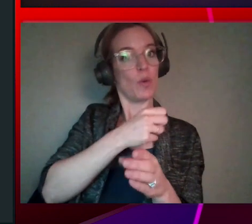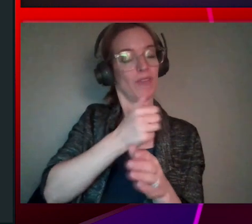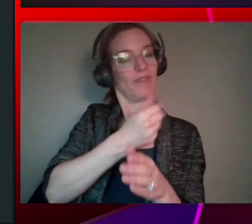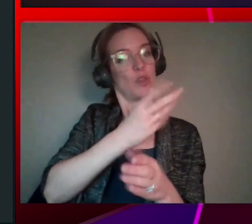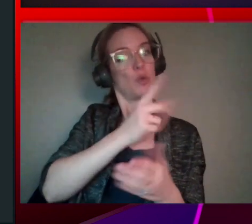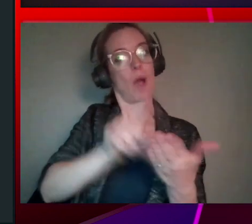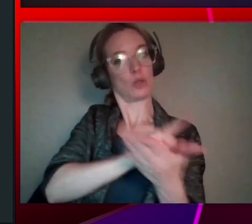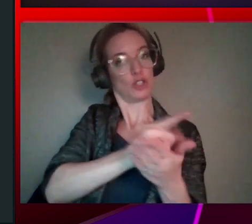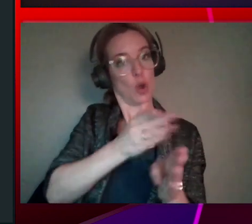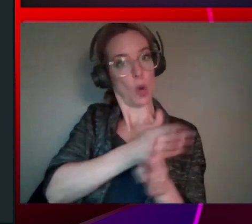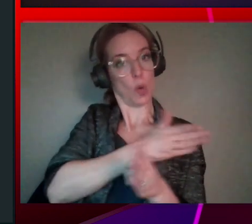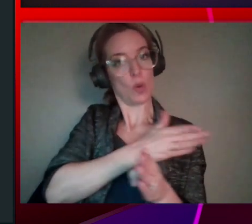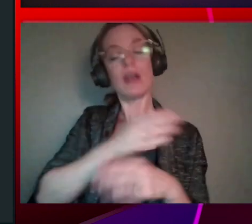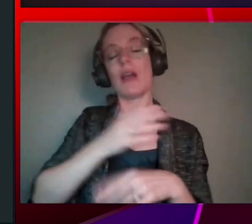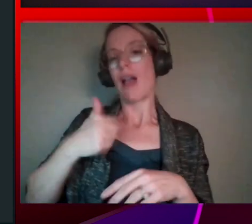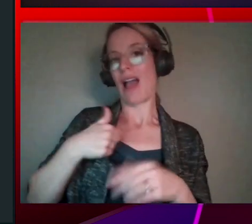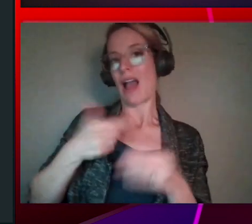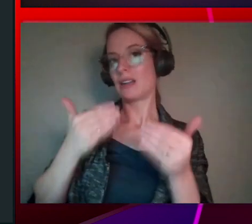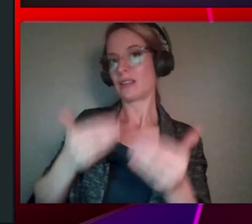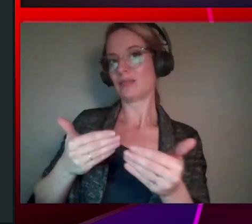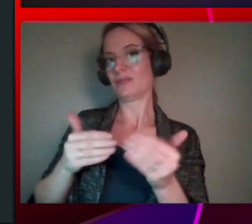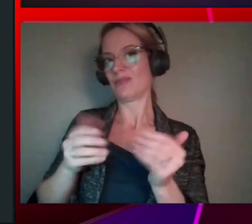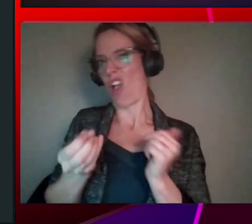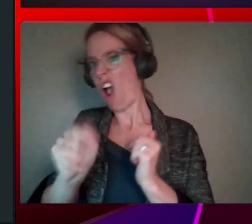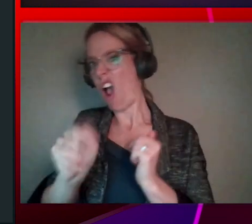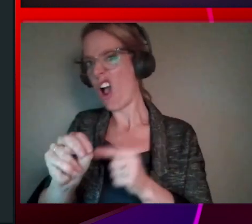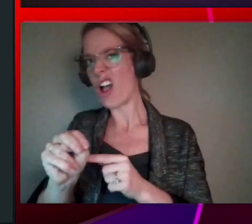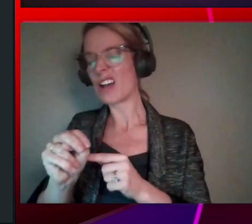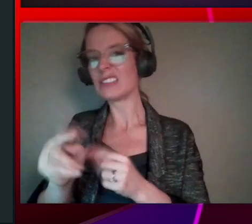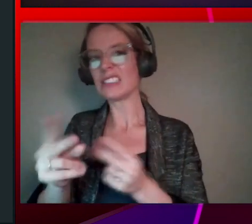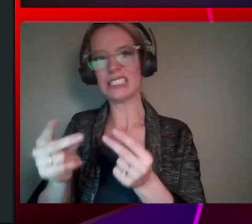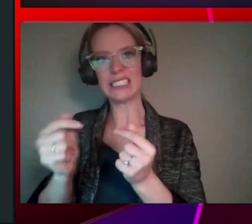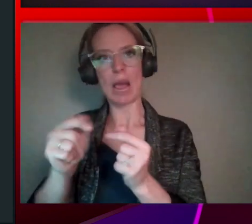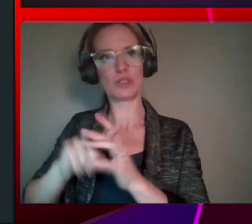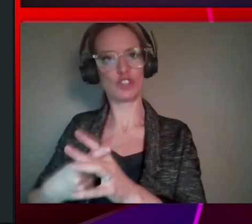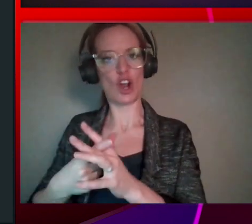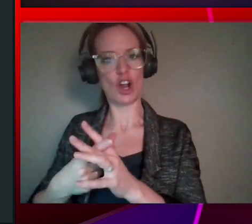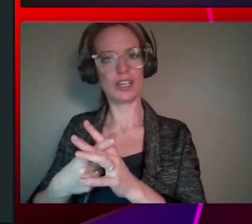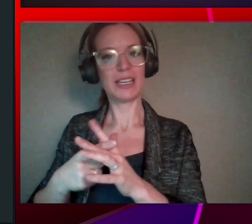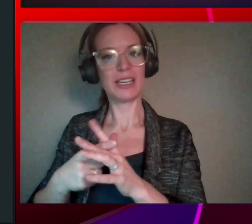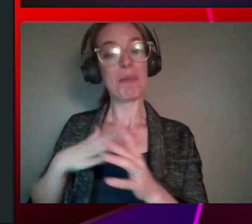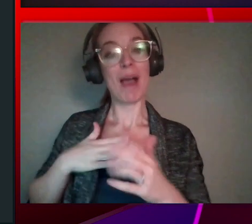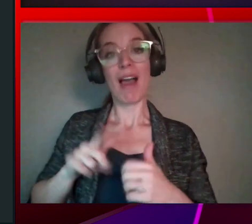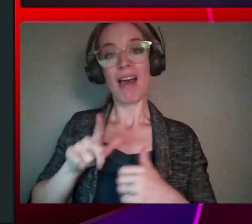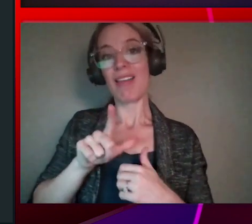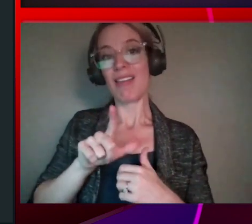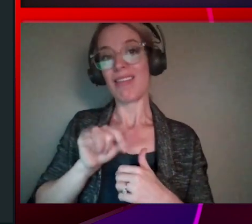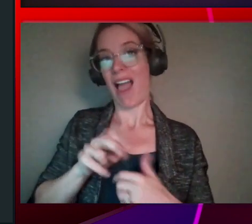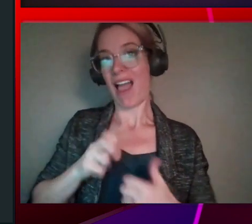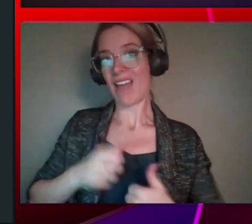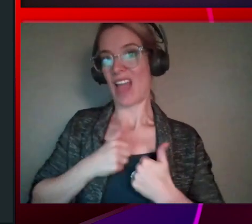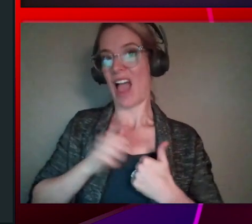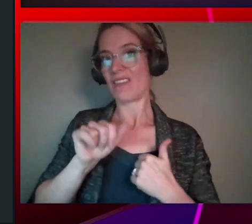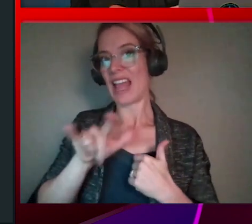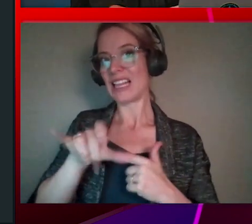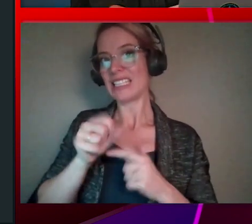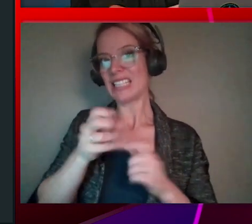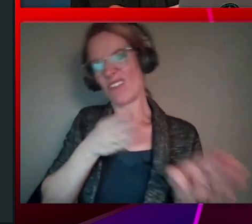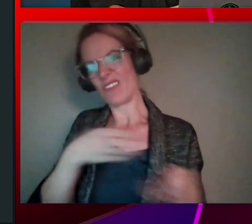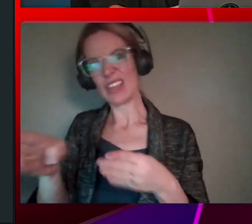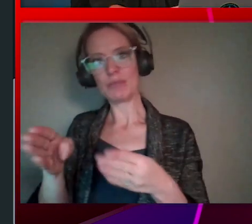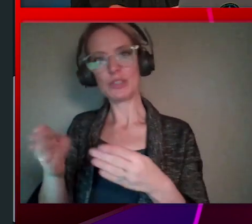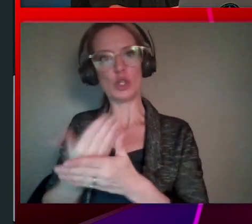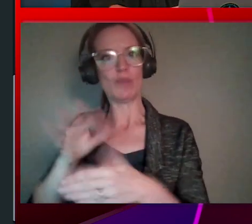SnapStart, and I published a new version, and I flipped my live alias over to the new function version. So on the left,